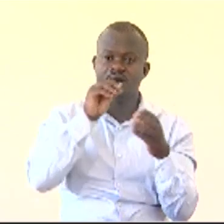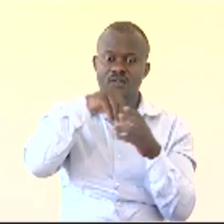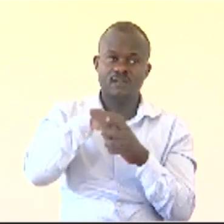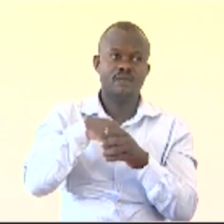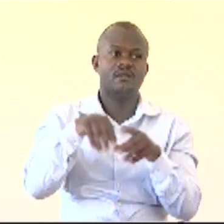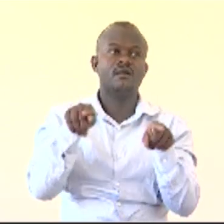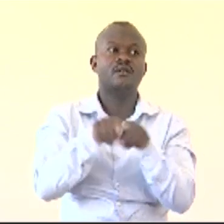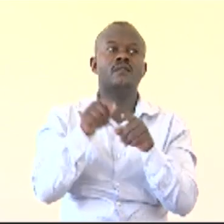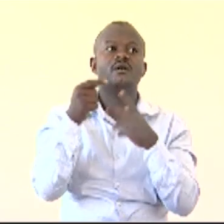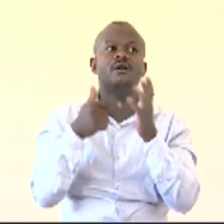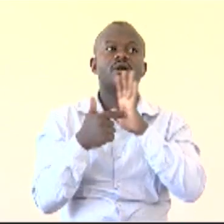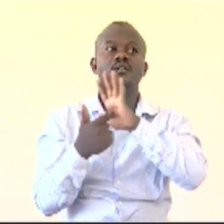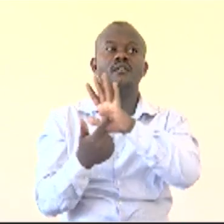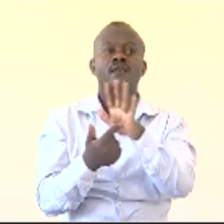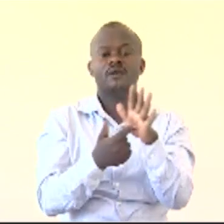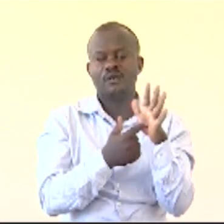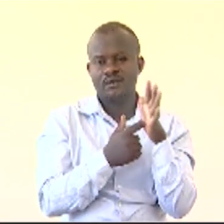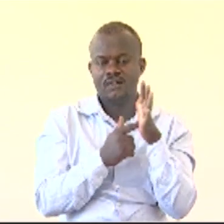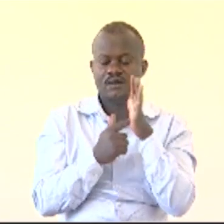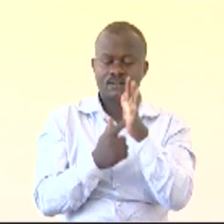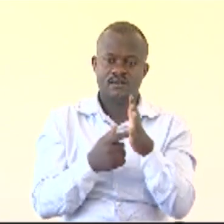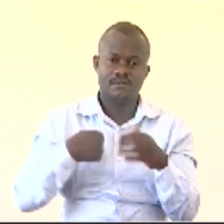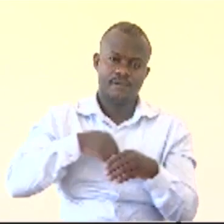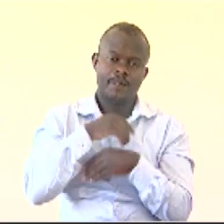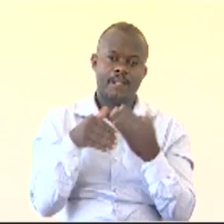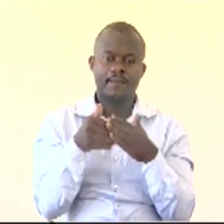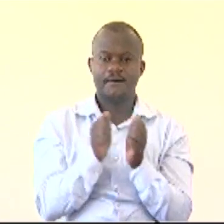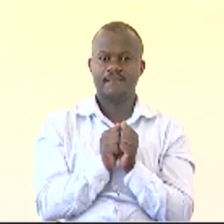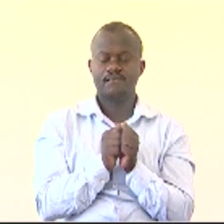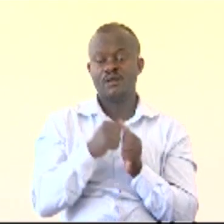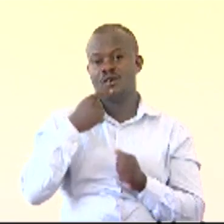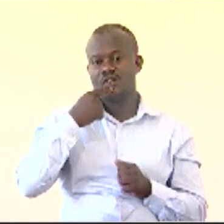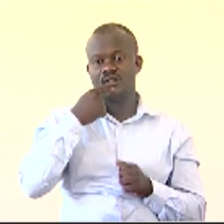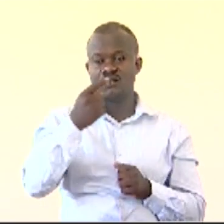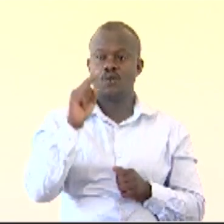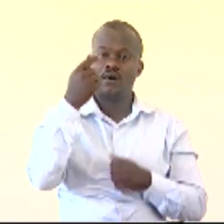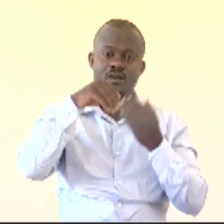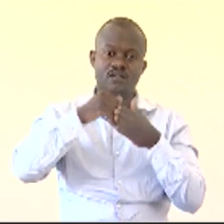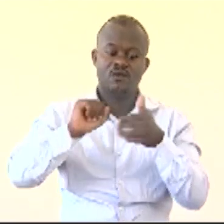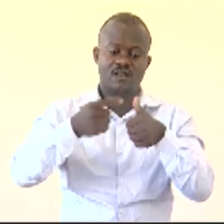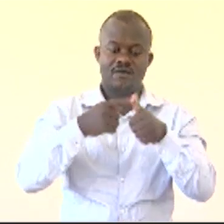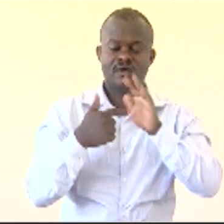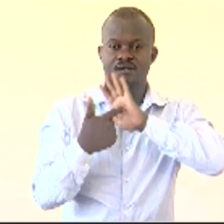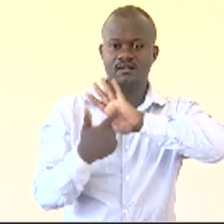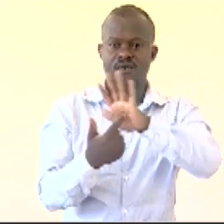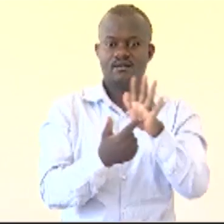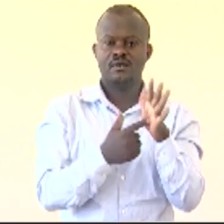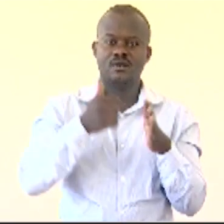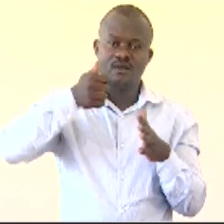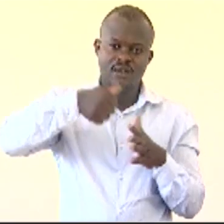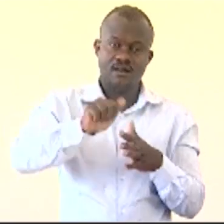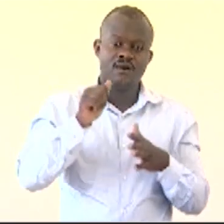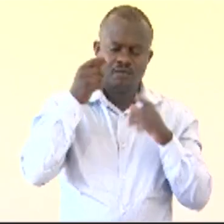the symptoms has not been exposed out. So one of the first symptoms are